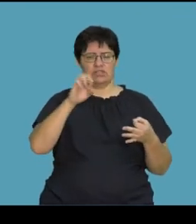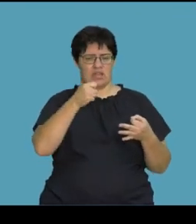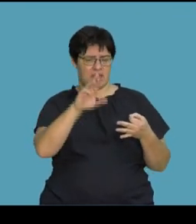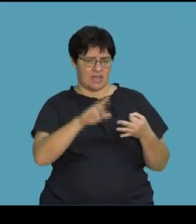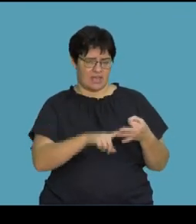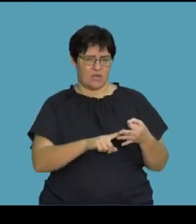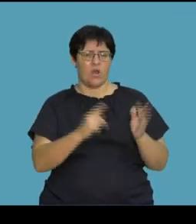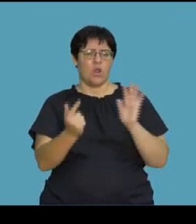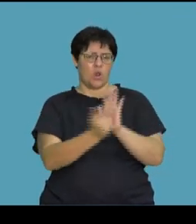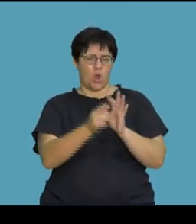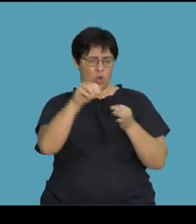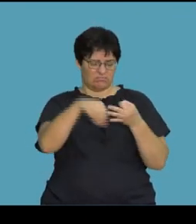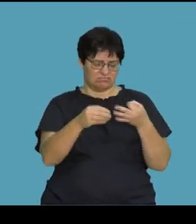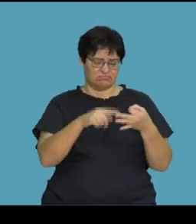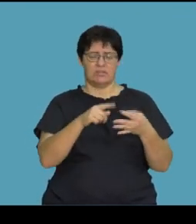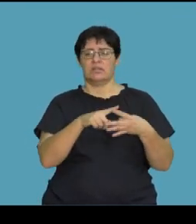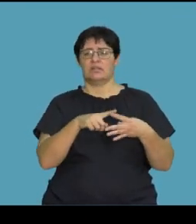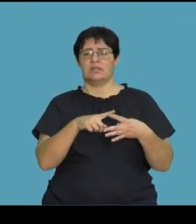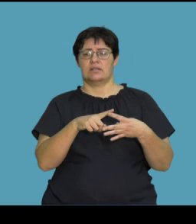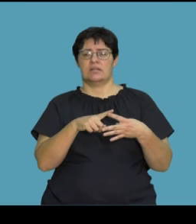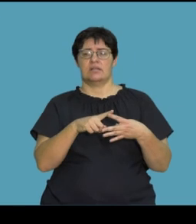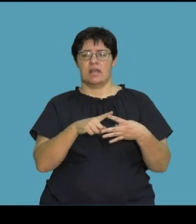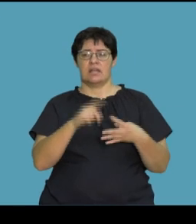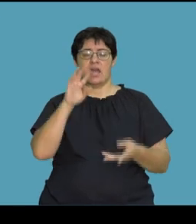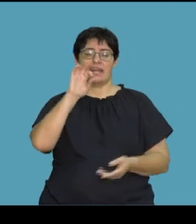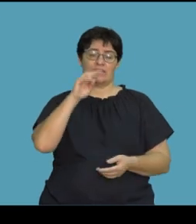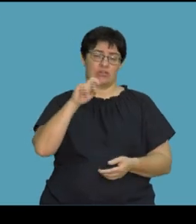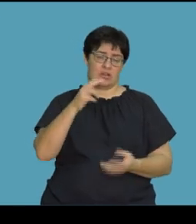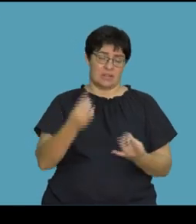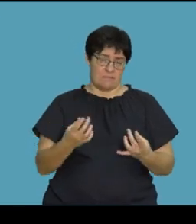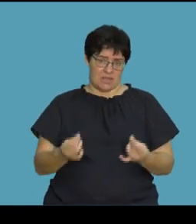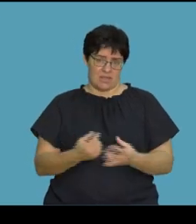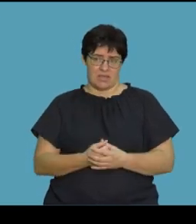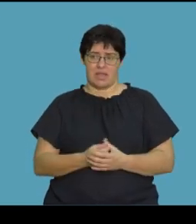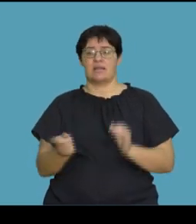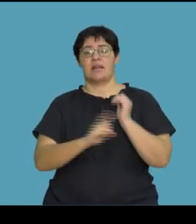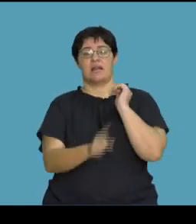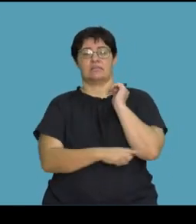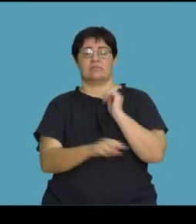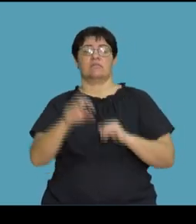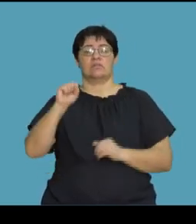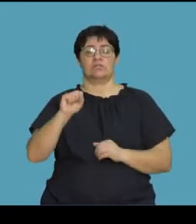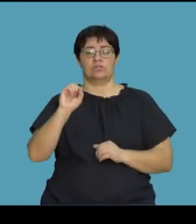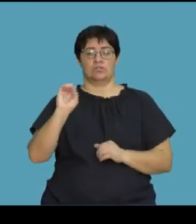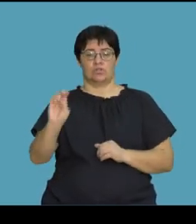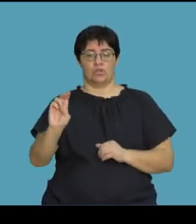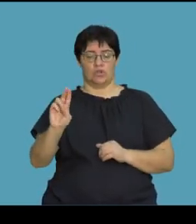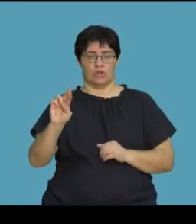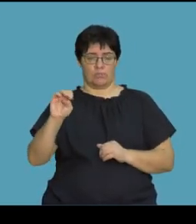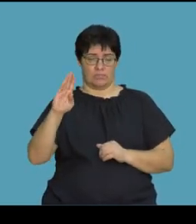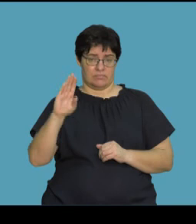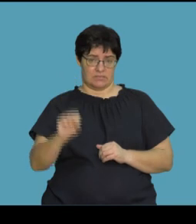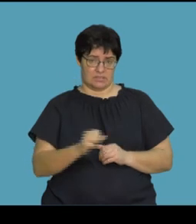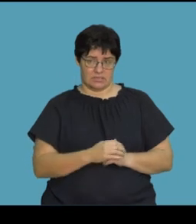integers because the laws are in the form of integers, and then some rational numbers. Lastly, the concept